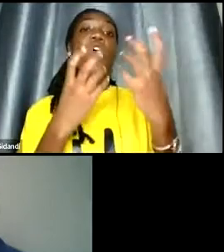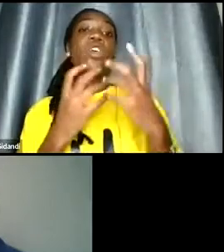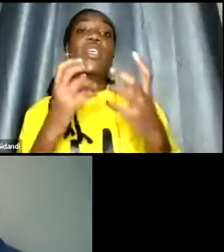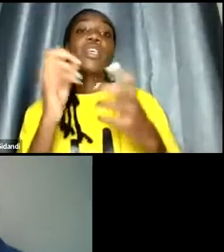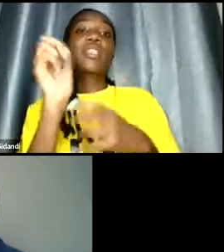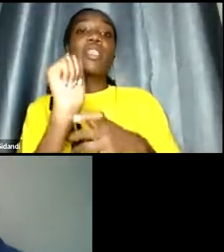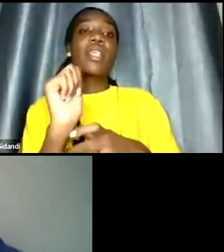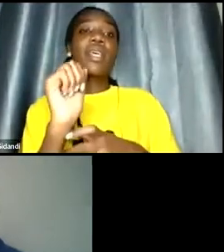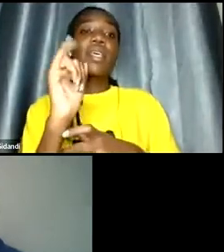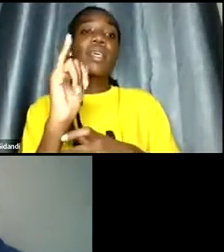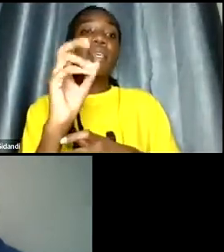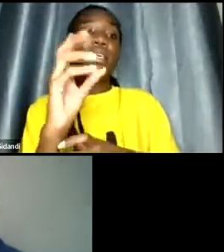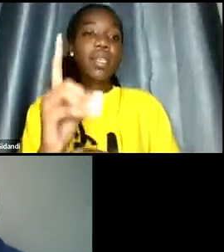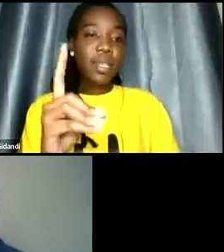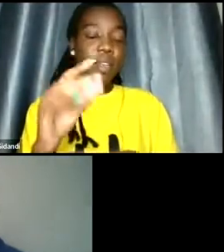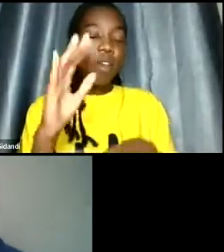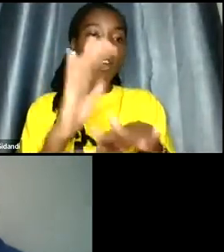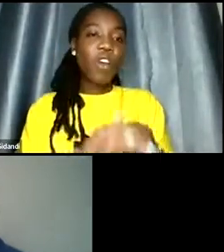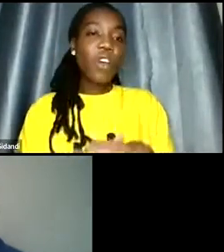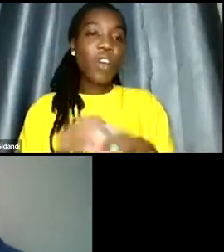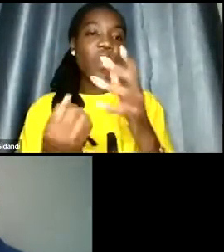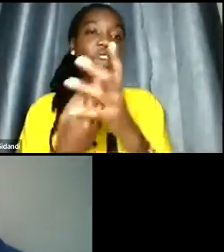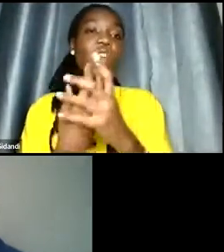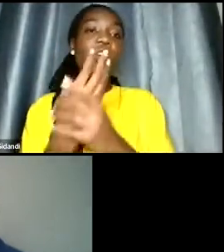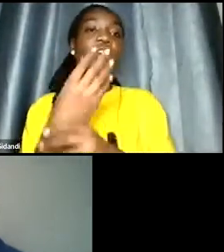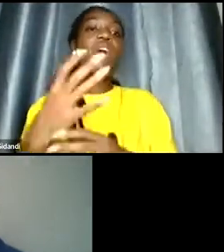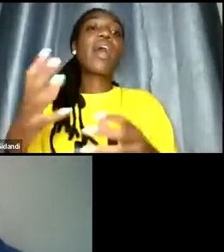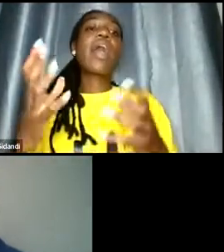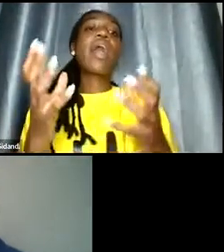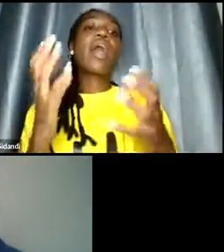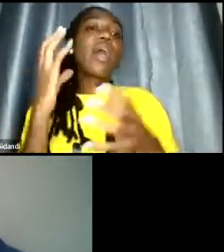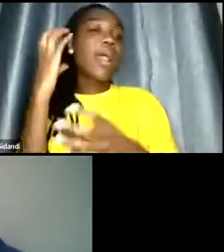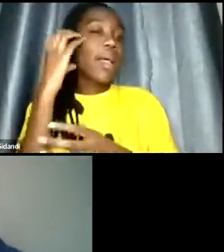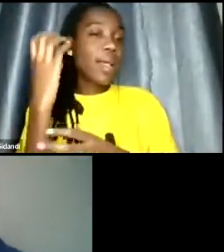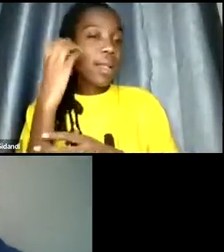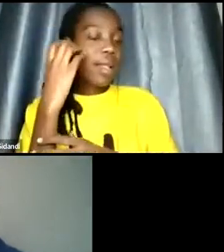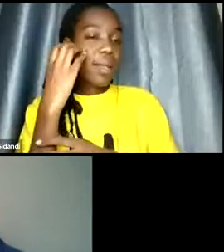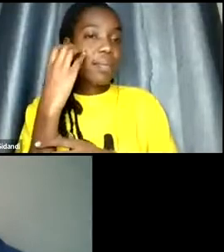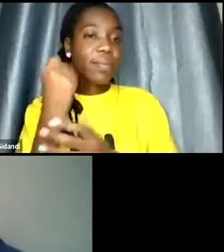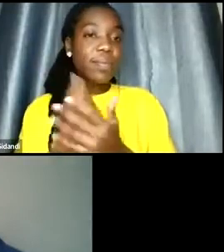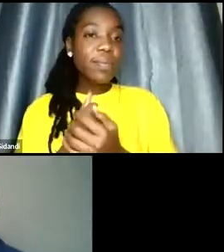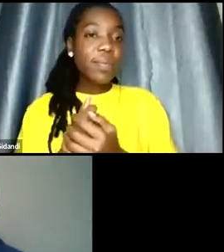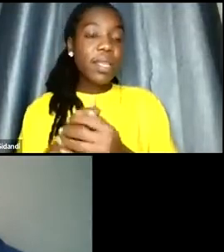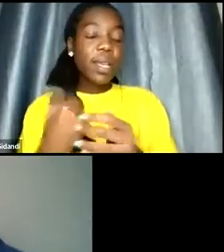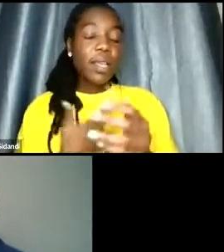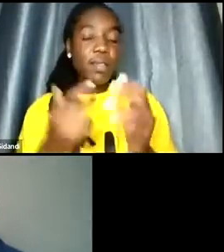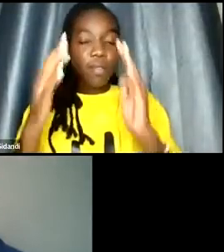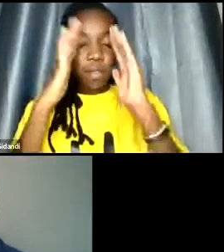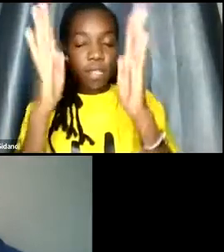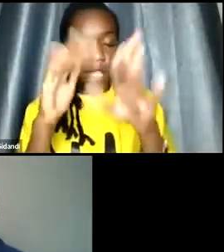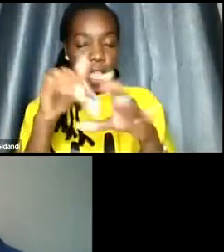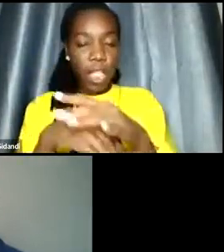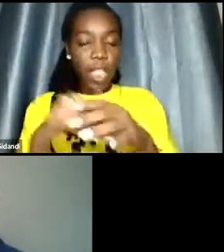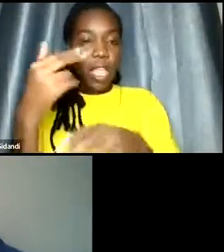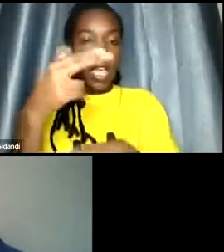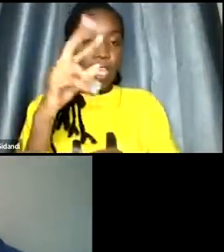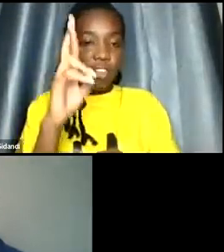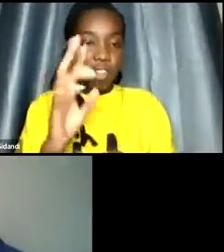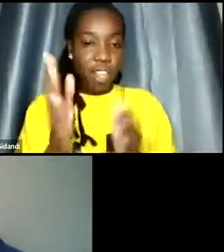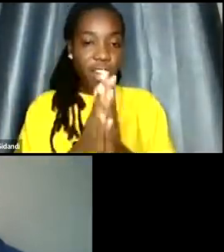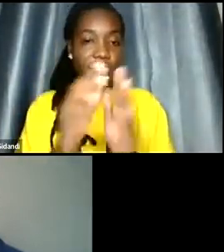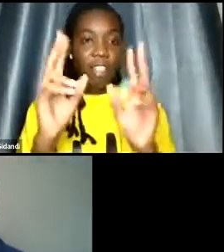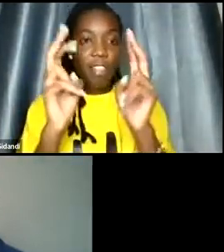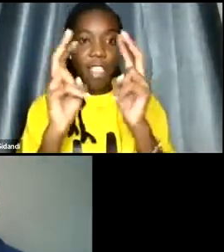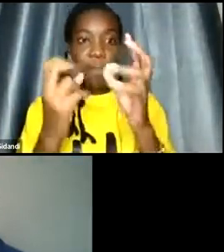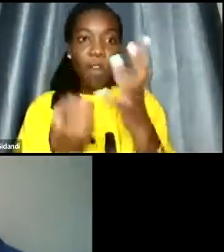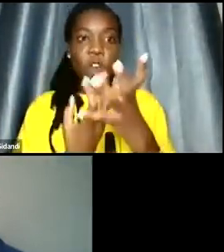July on growing your career in HR, because we are focusing a lot on career in HR, and the theme is growing your